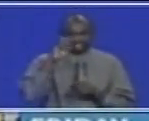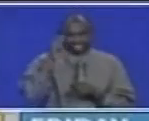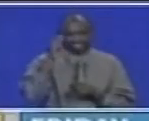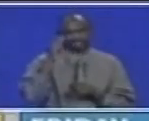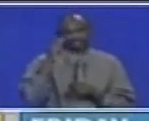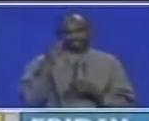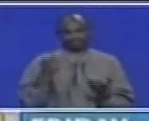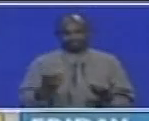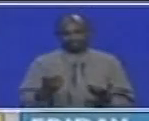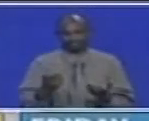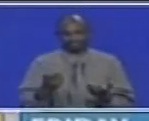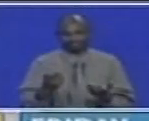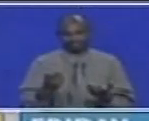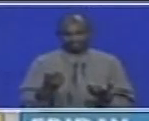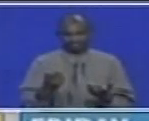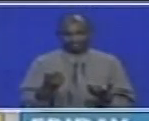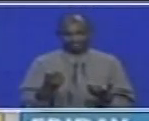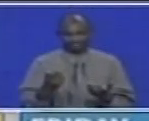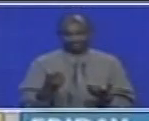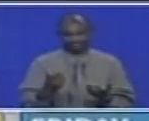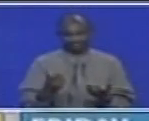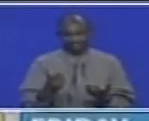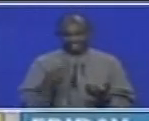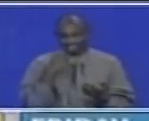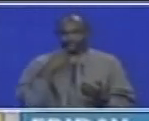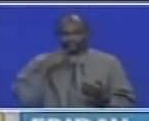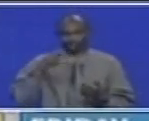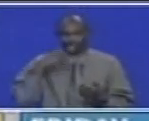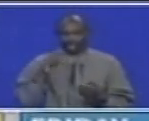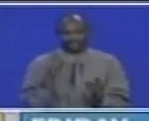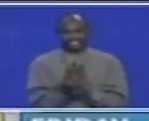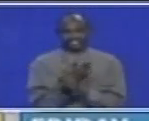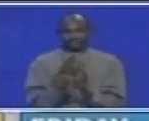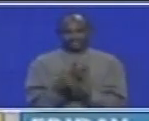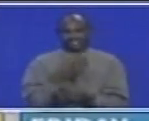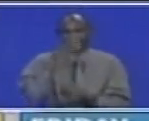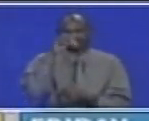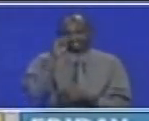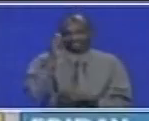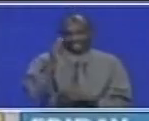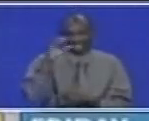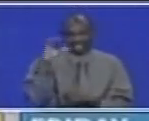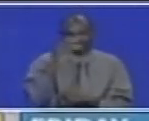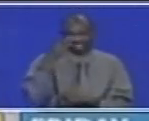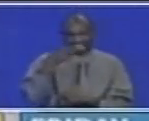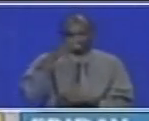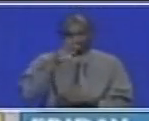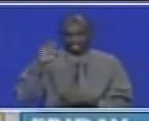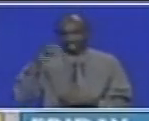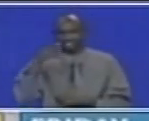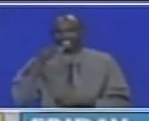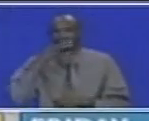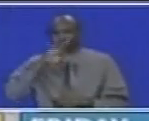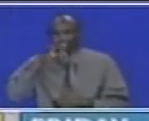sugar? Sachet. Sachet. Sachet. We say sachet. That is a word which is of French origin.